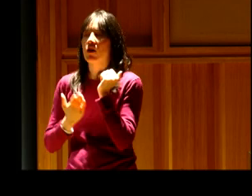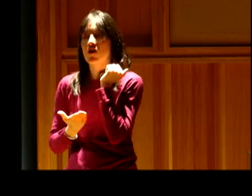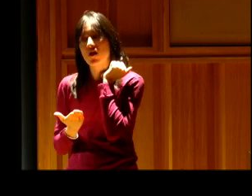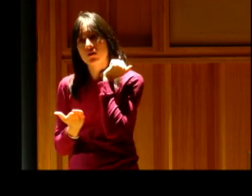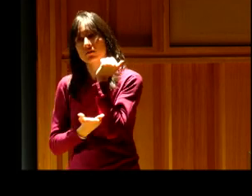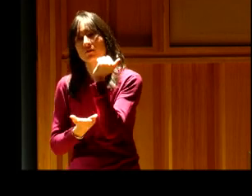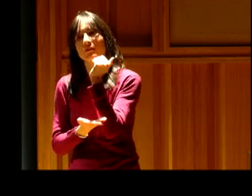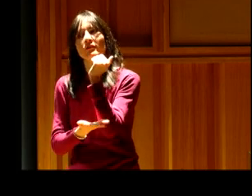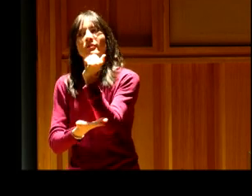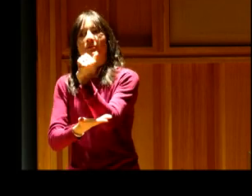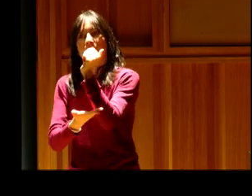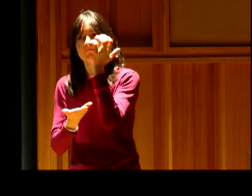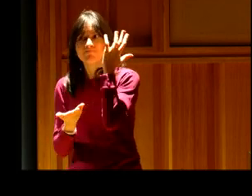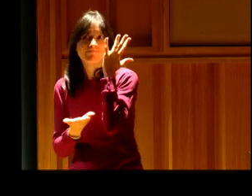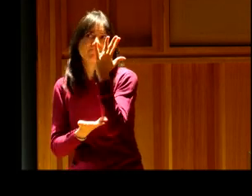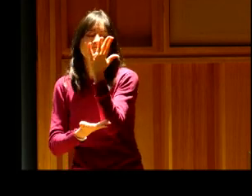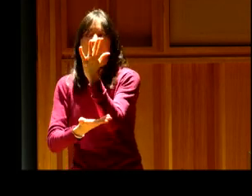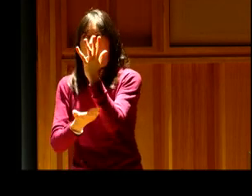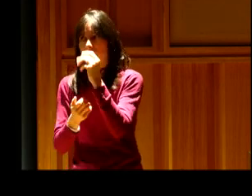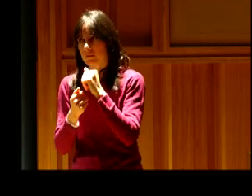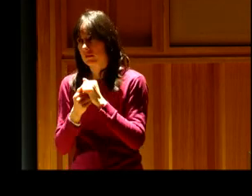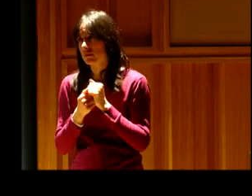down our world's forests at an